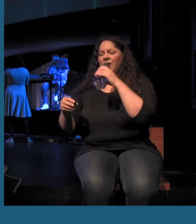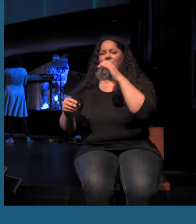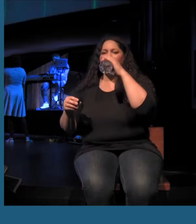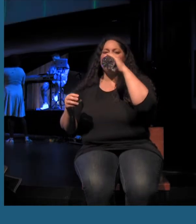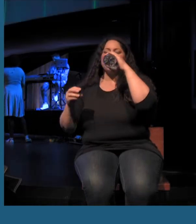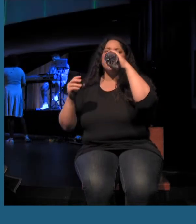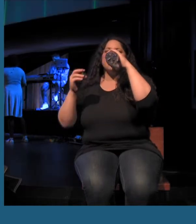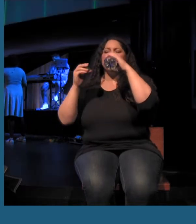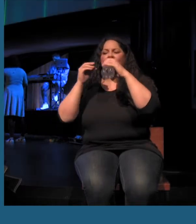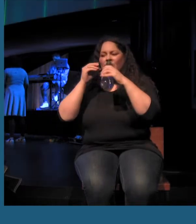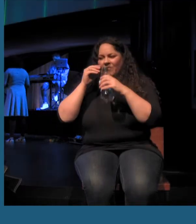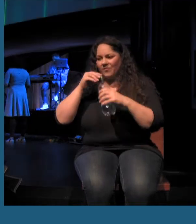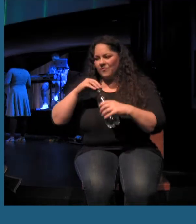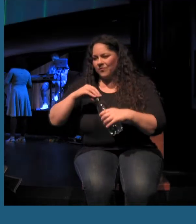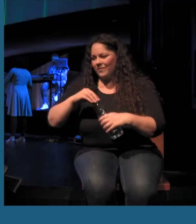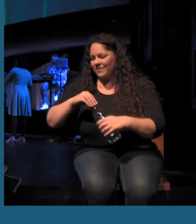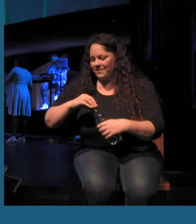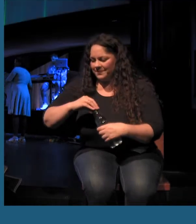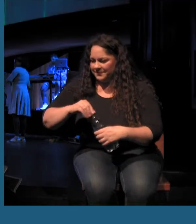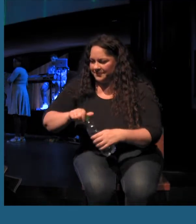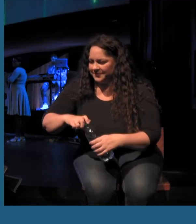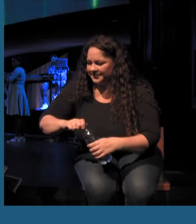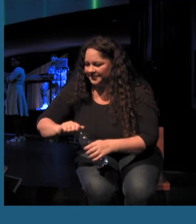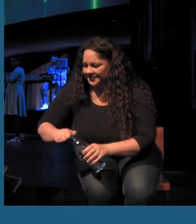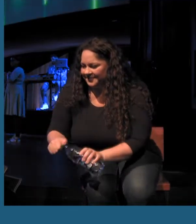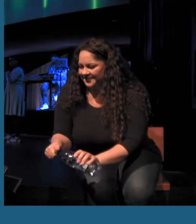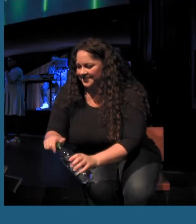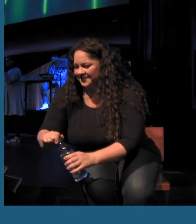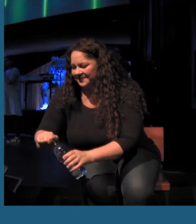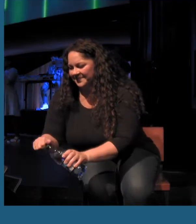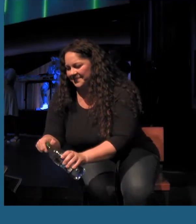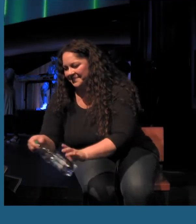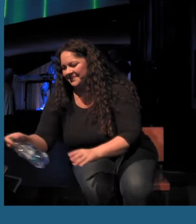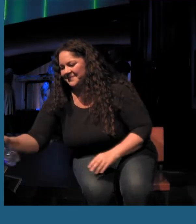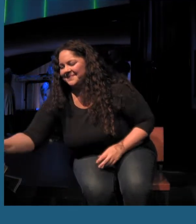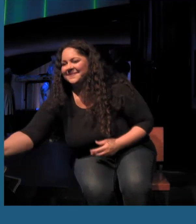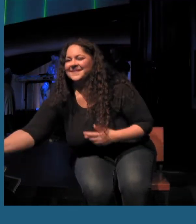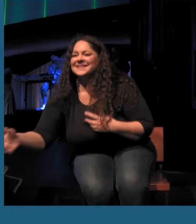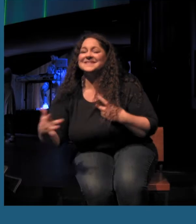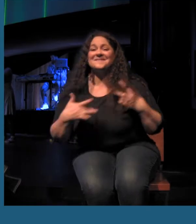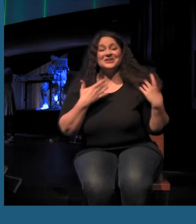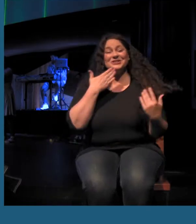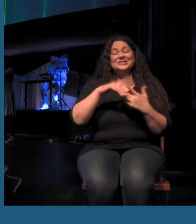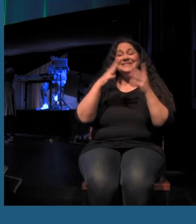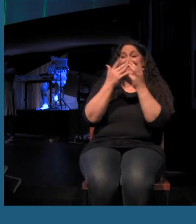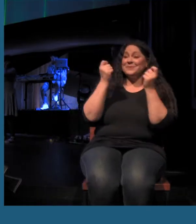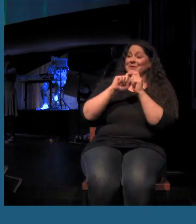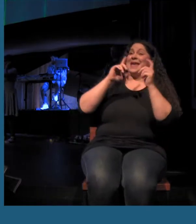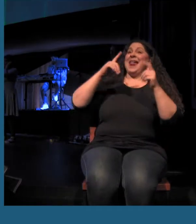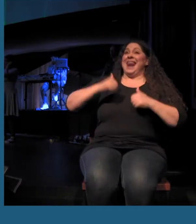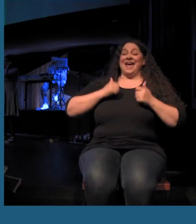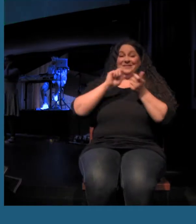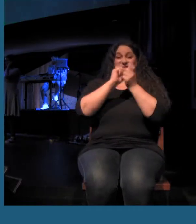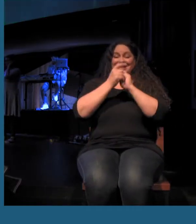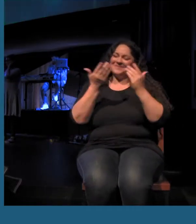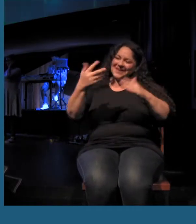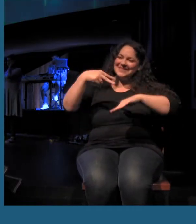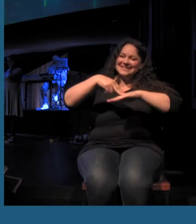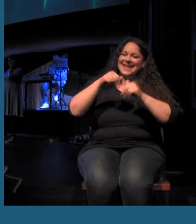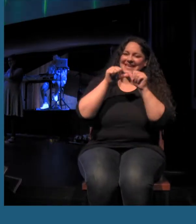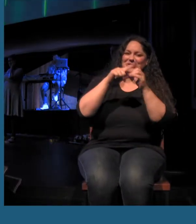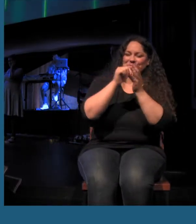Wow, it is so good to celebrate with Changed Lives today. Could you stand? I invite you to stand. We're going to continue to